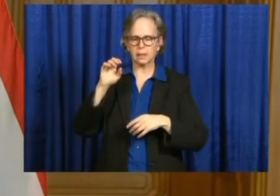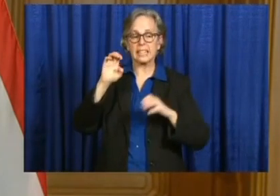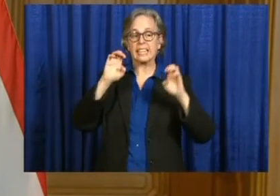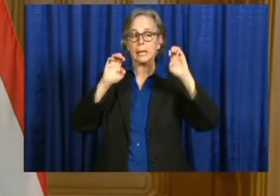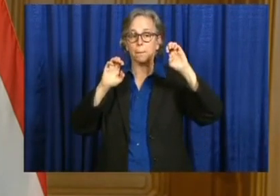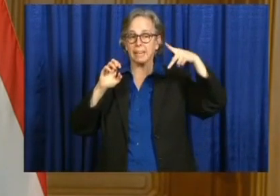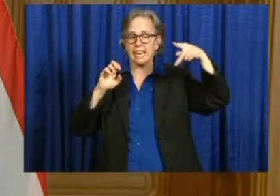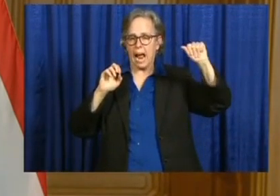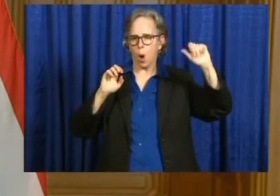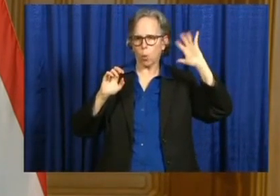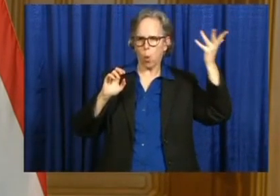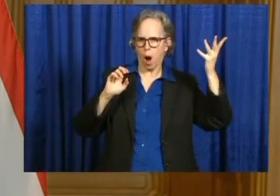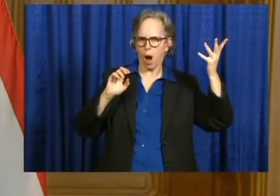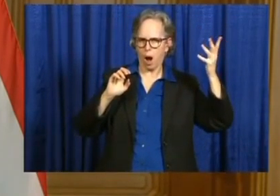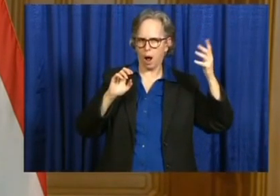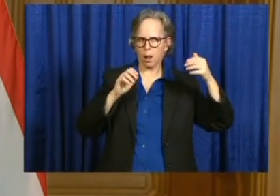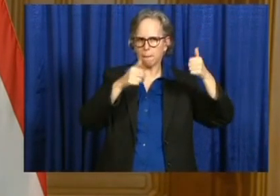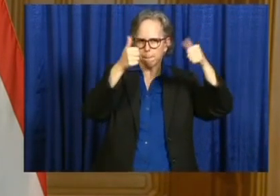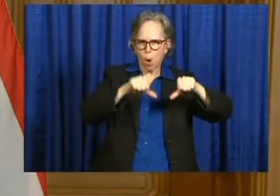up also on